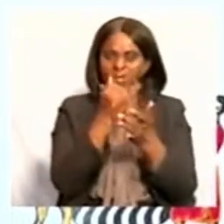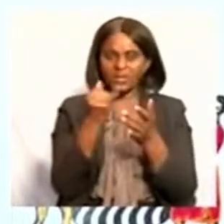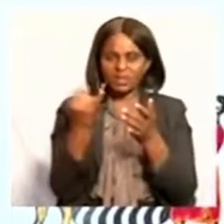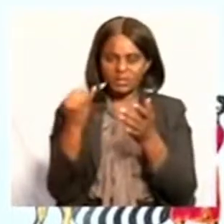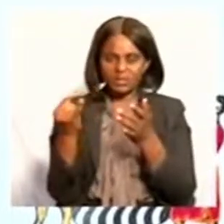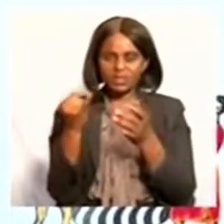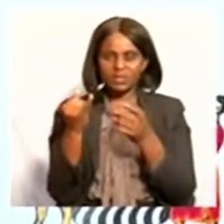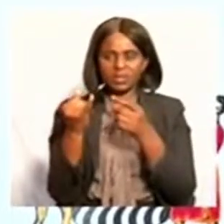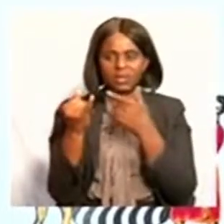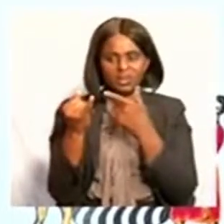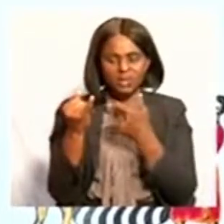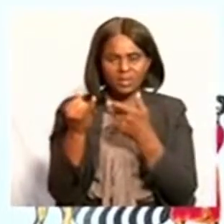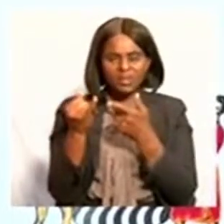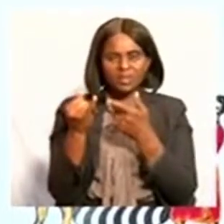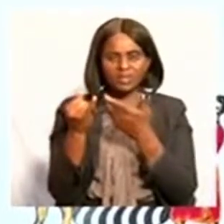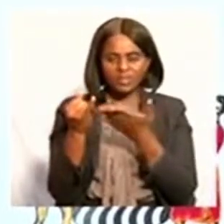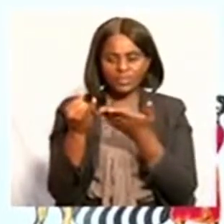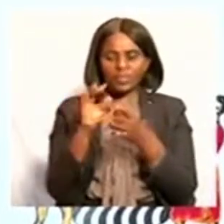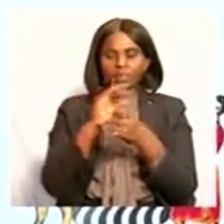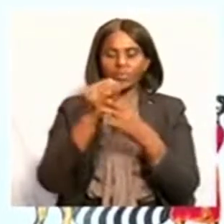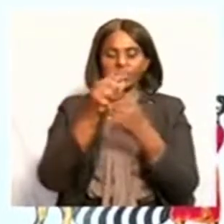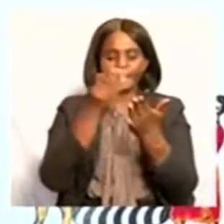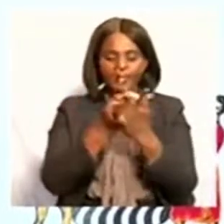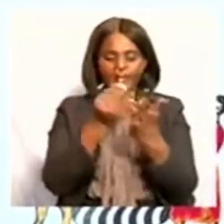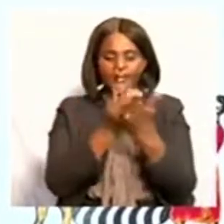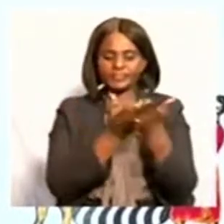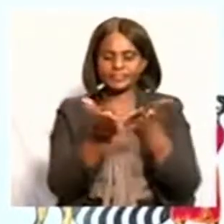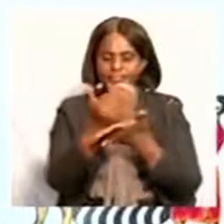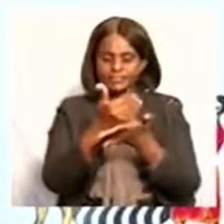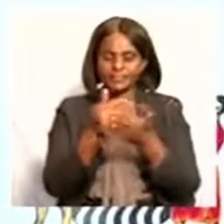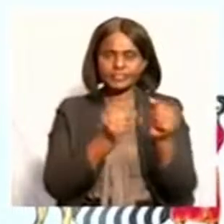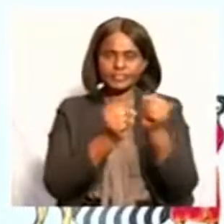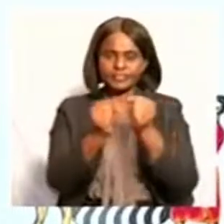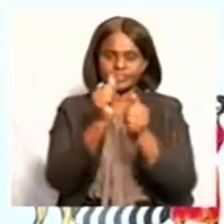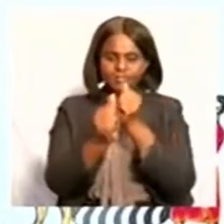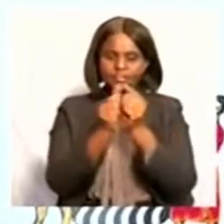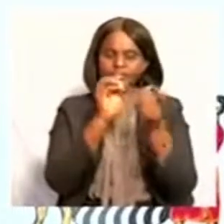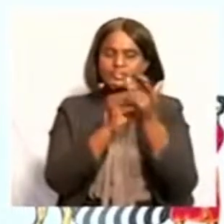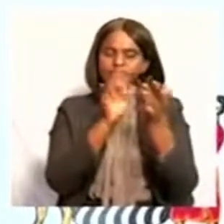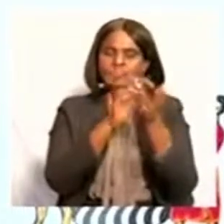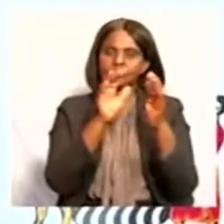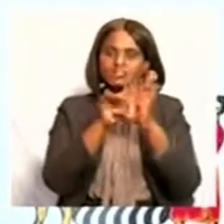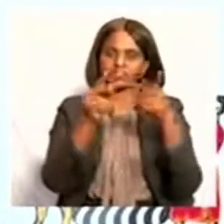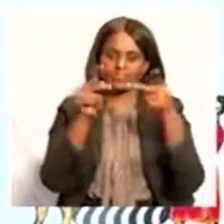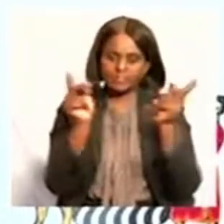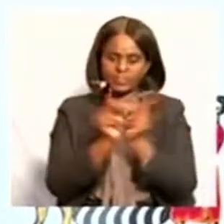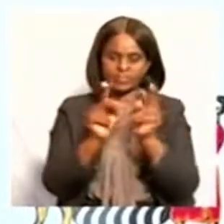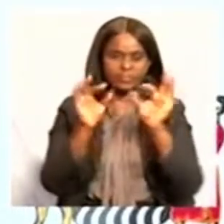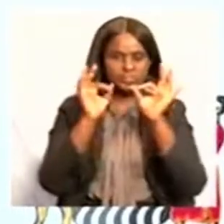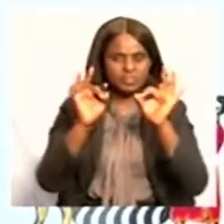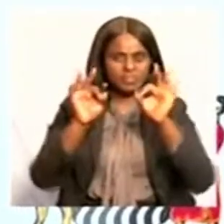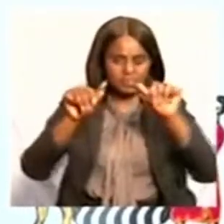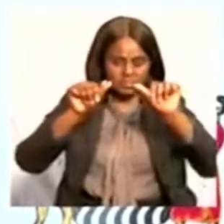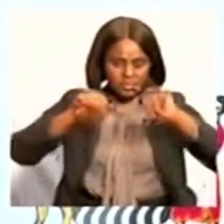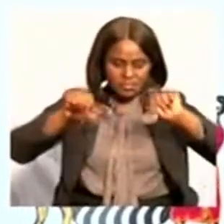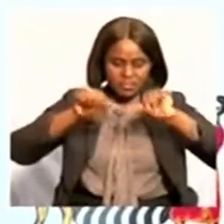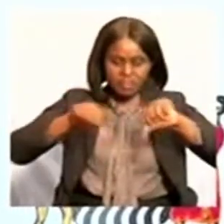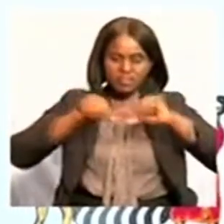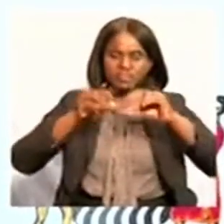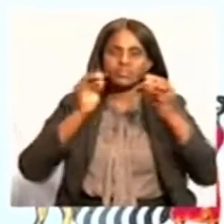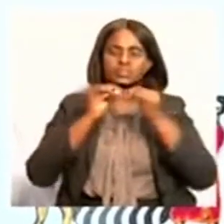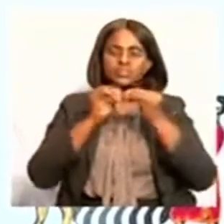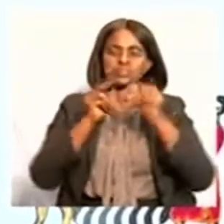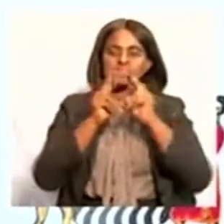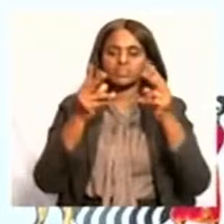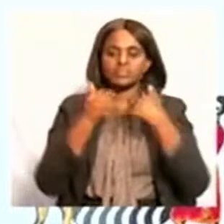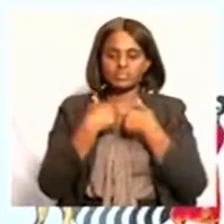the revenue systems that are in place are effectively scrutinized. So there